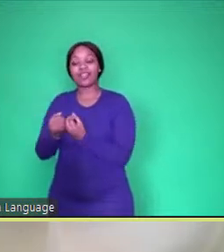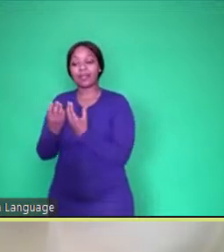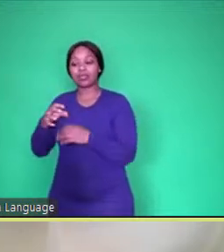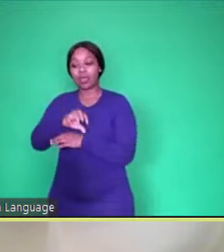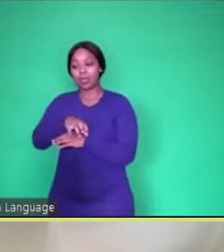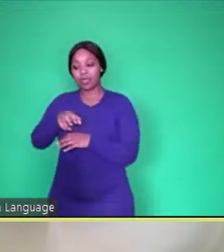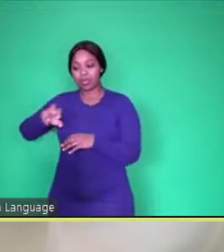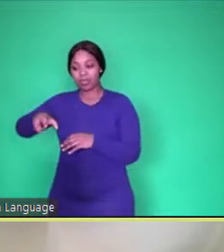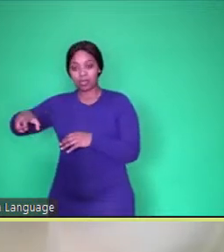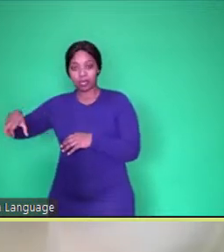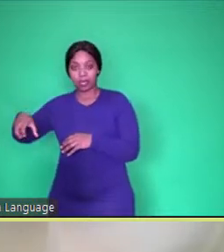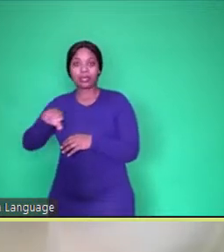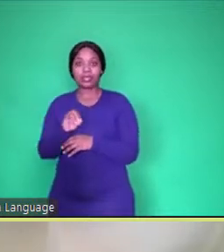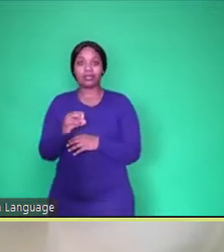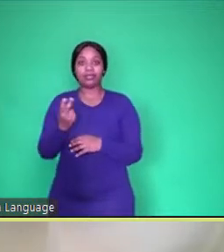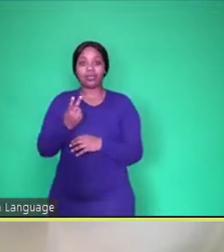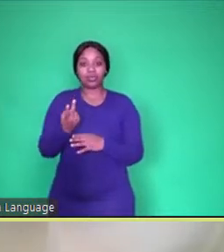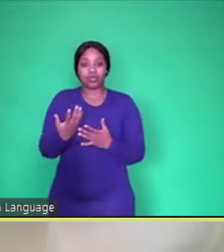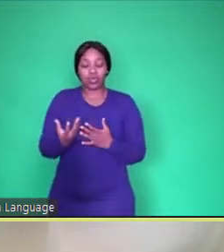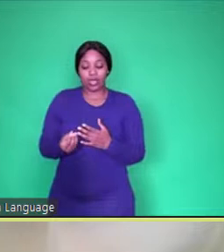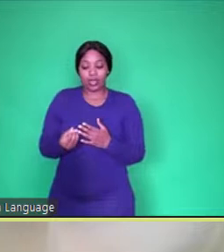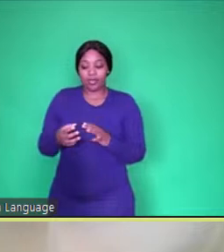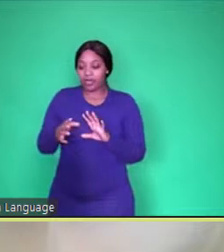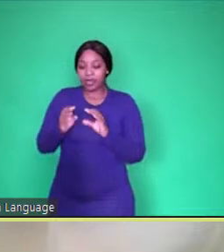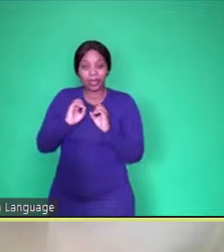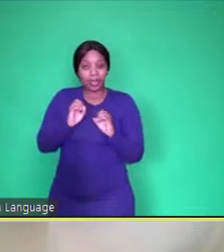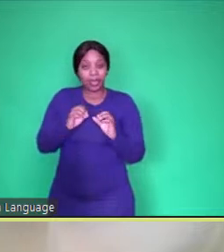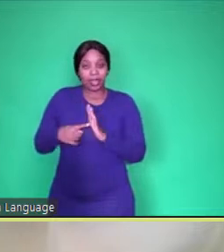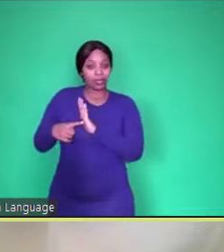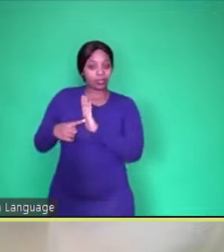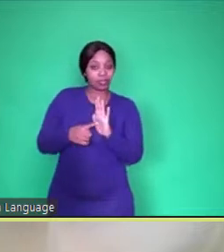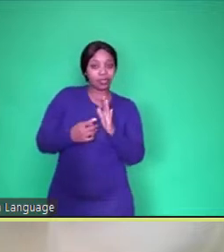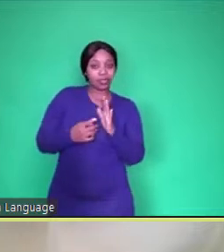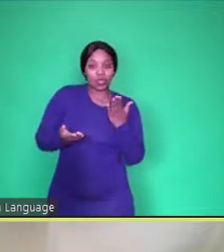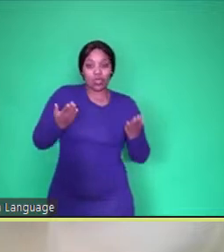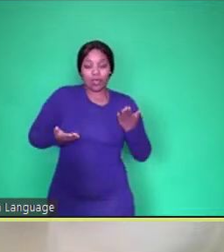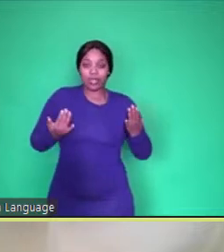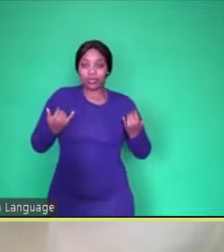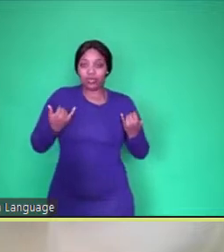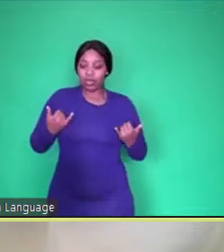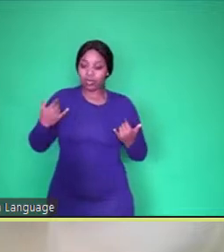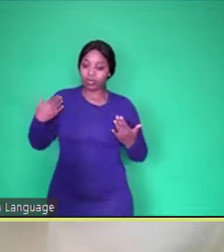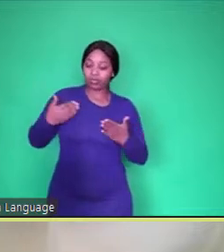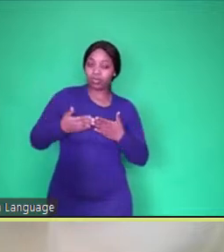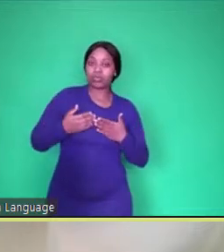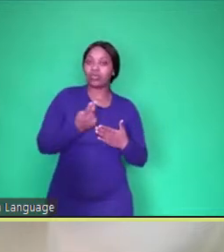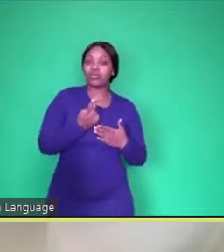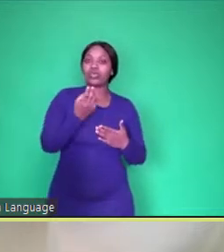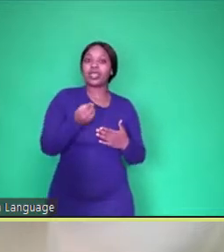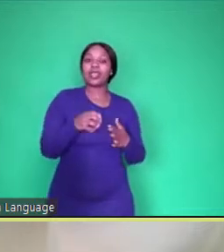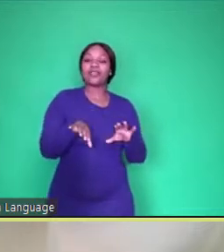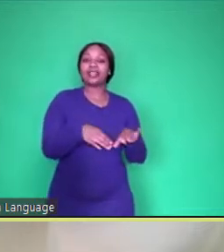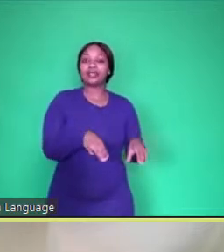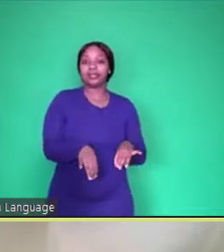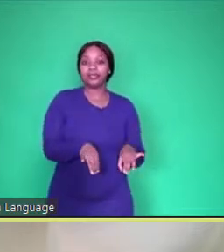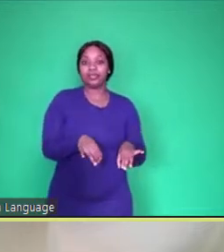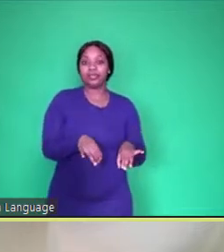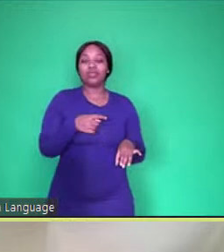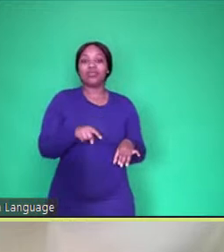we have more employment of females as compared to males. And again, there is selectivity in terms of remittance flow.